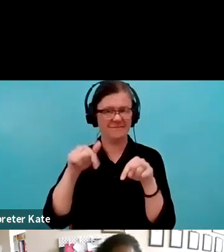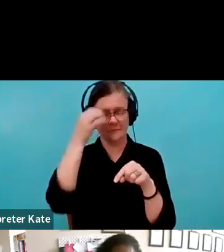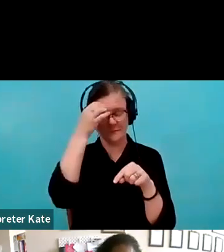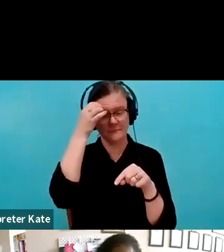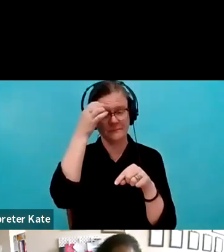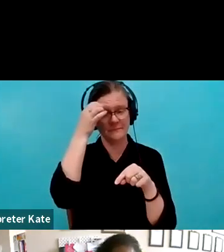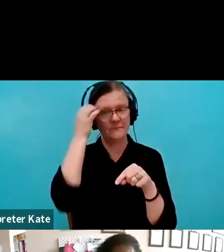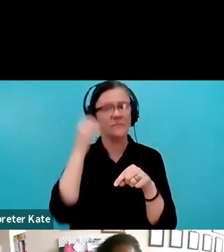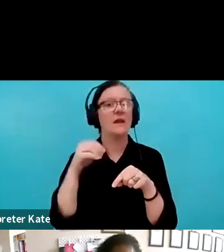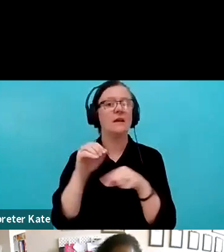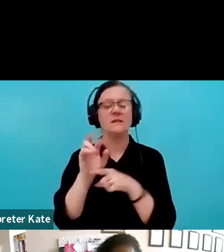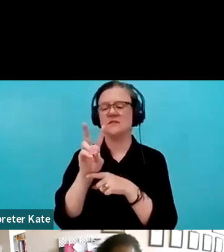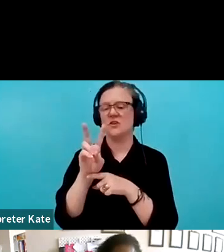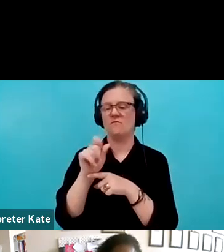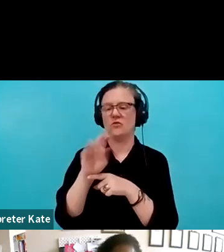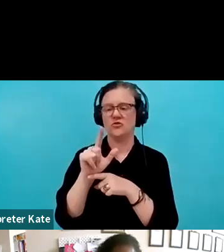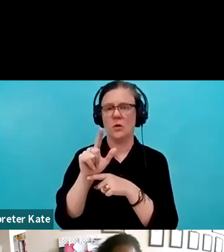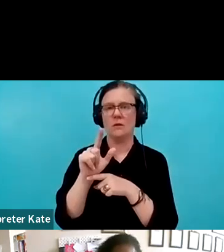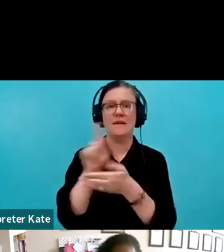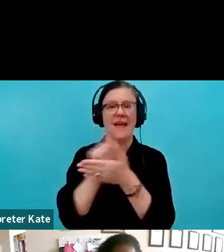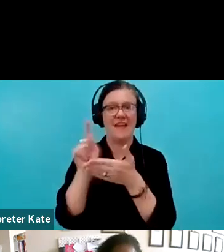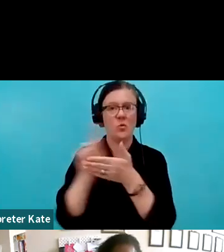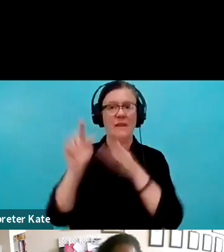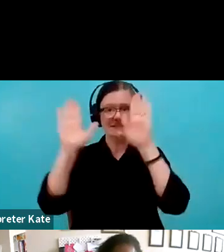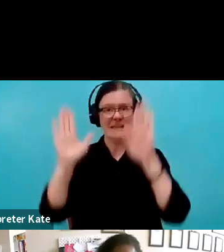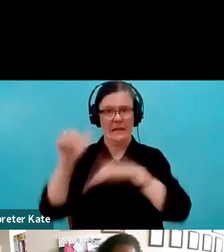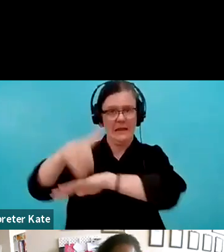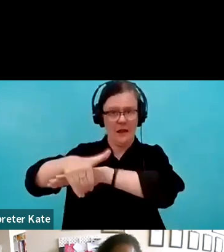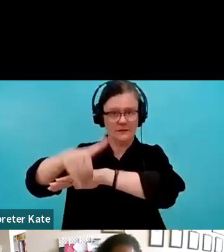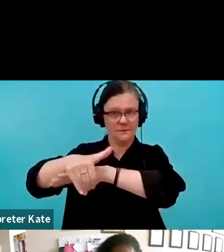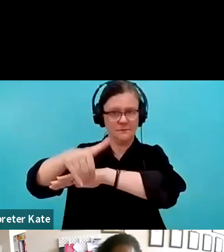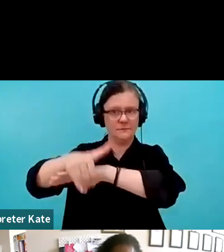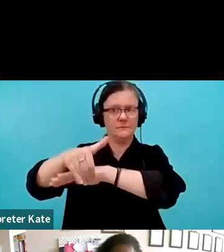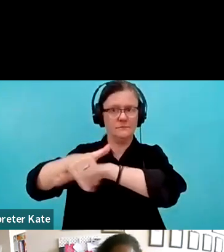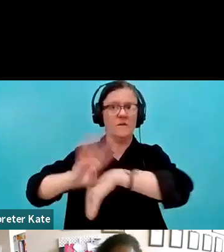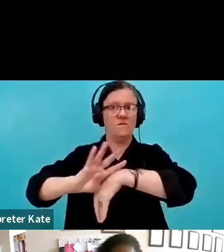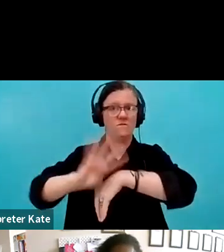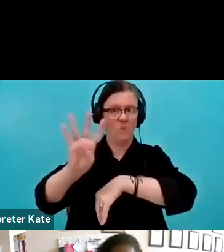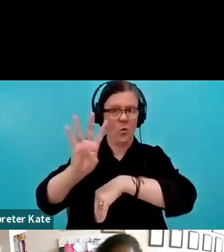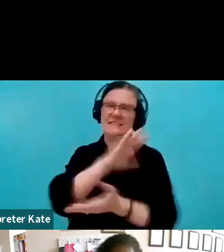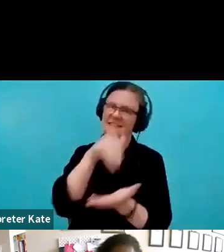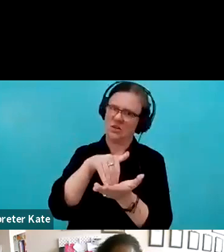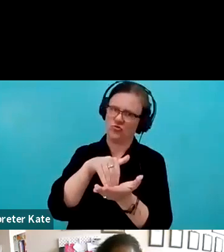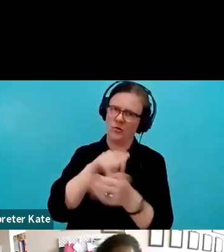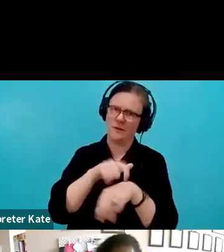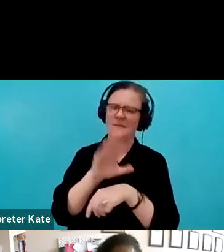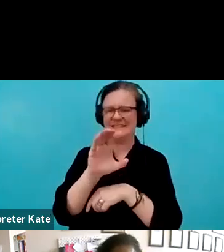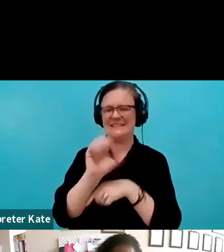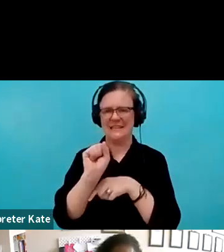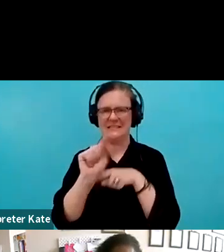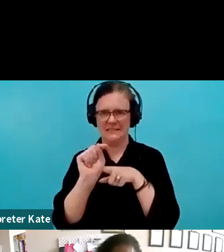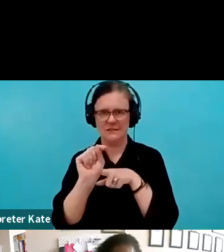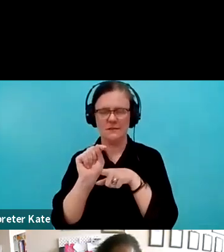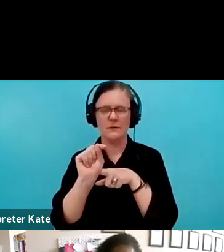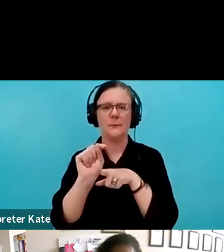is a virtual every Sunday evening, 4 p.m. Central Standard Time. There